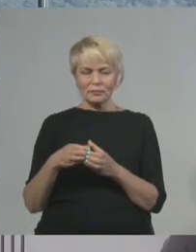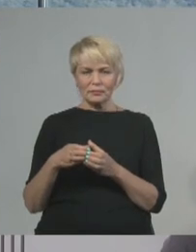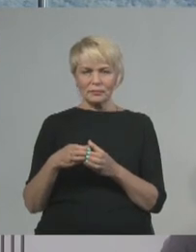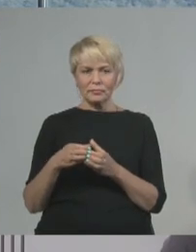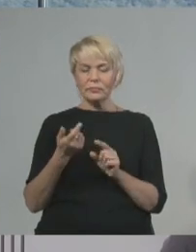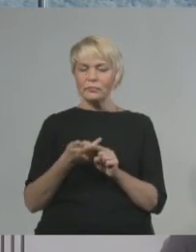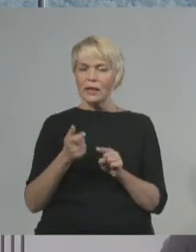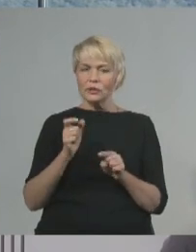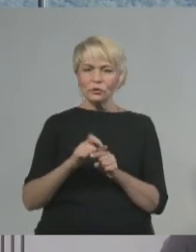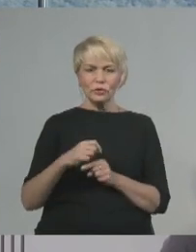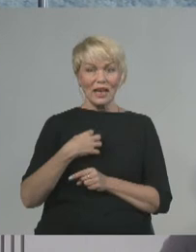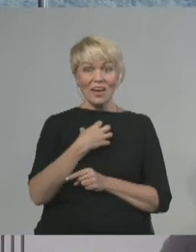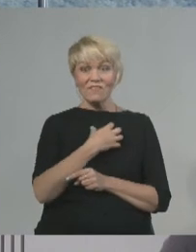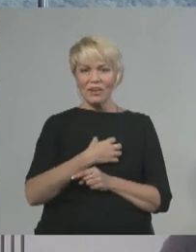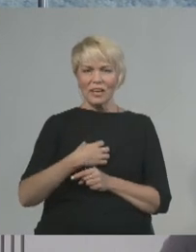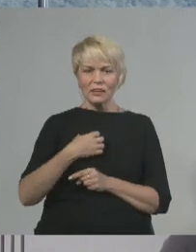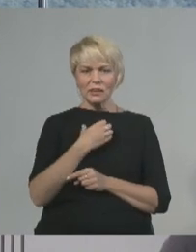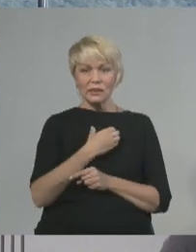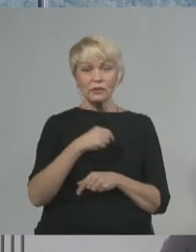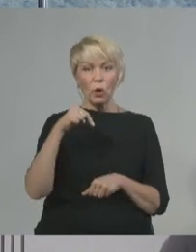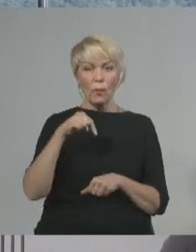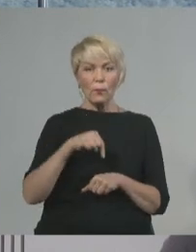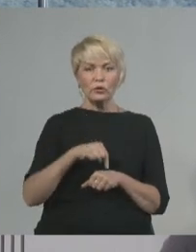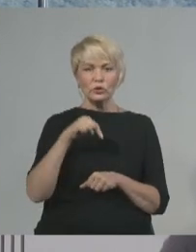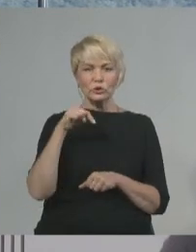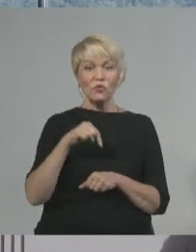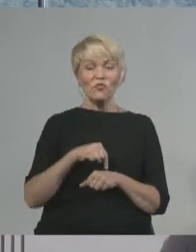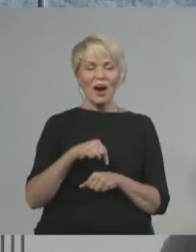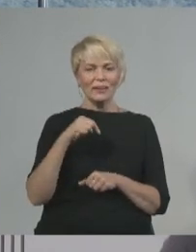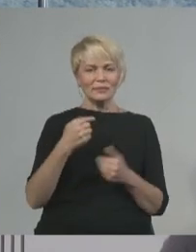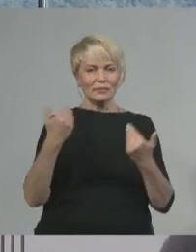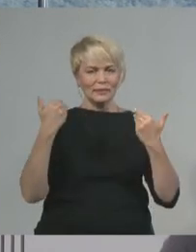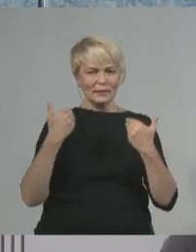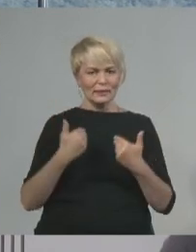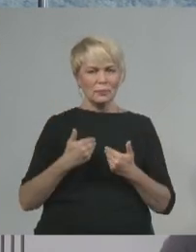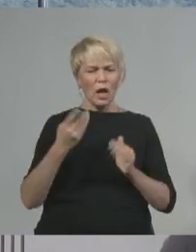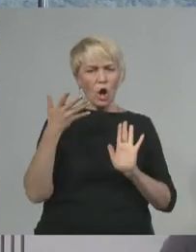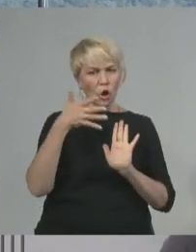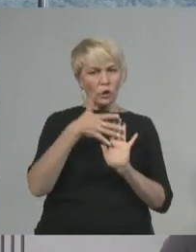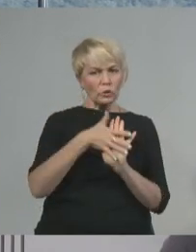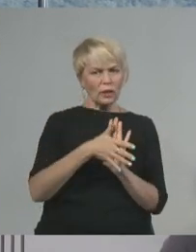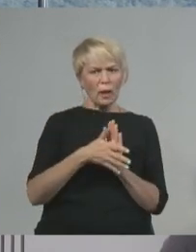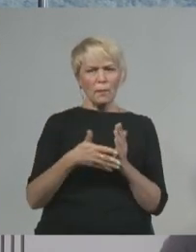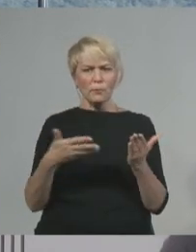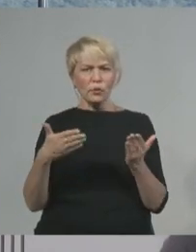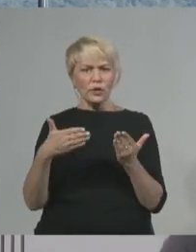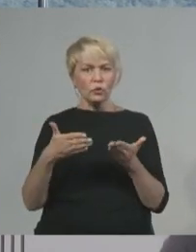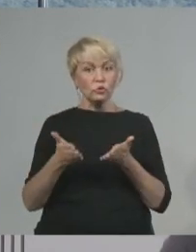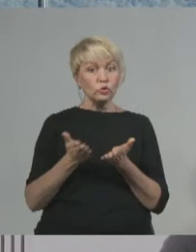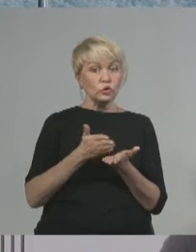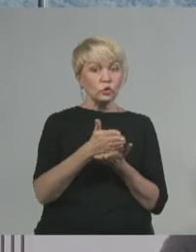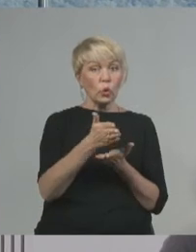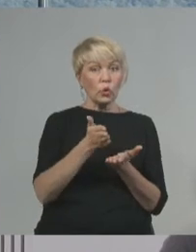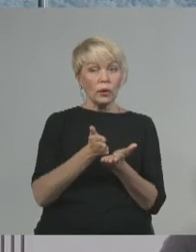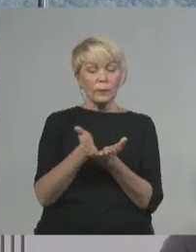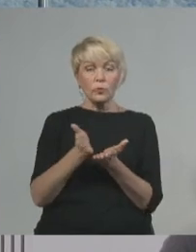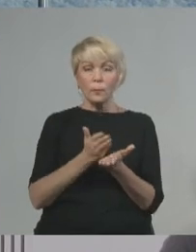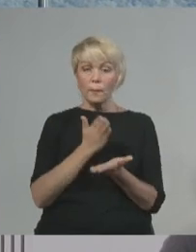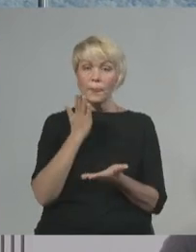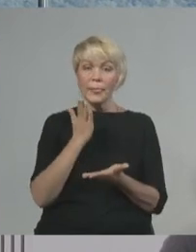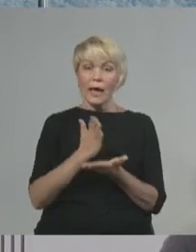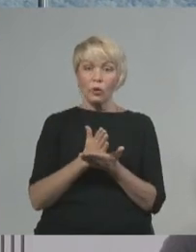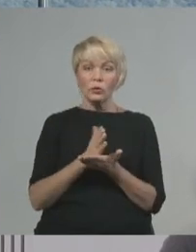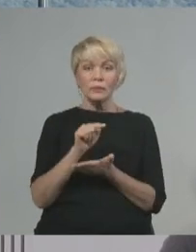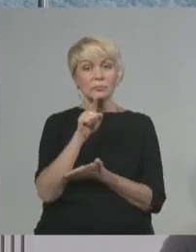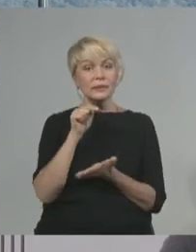inside ukraine so my question is addressed for carlos how can a journalist